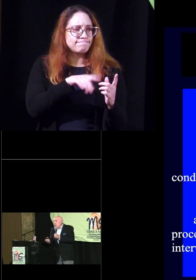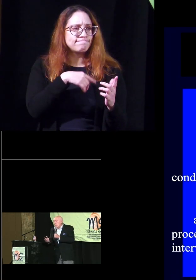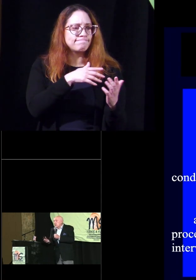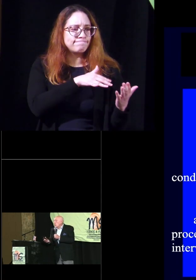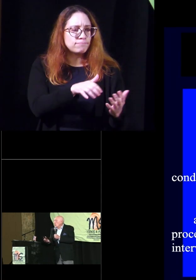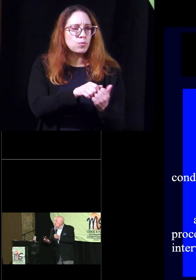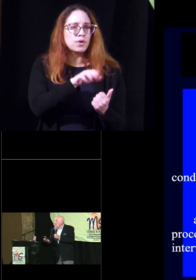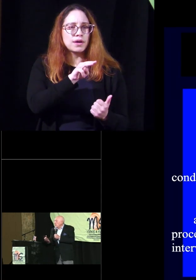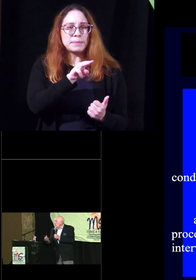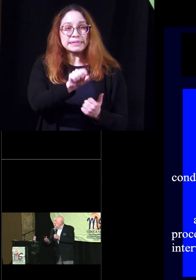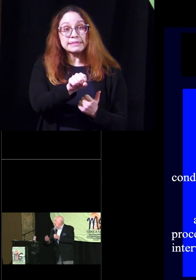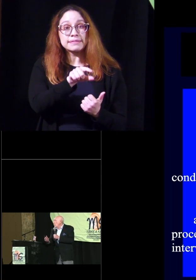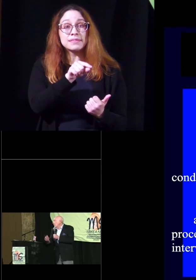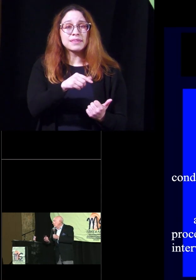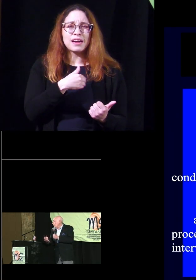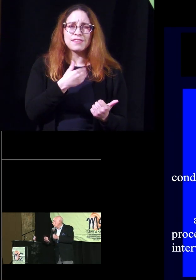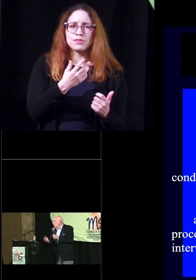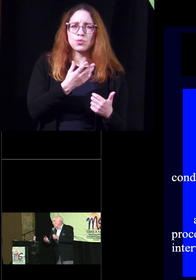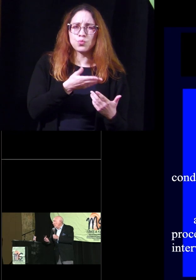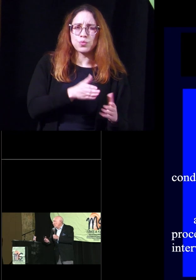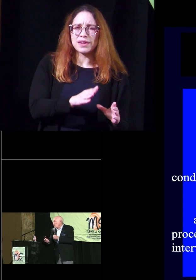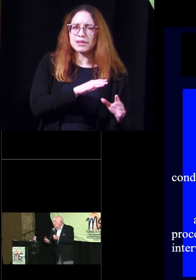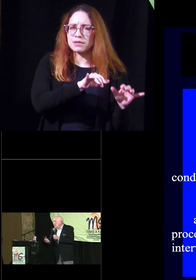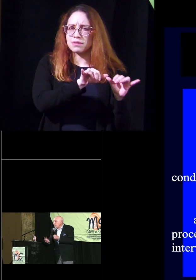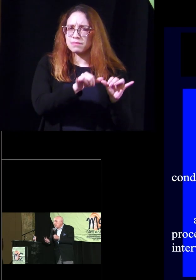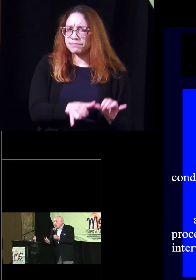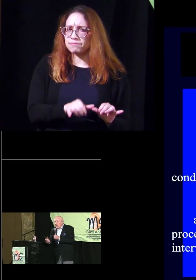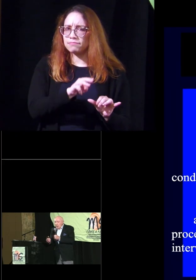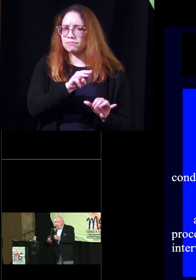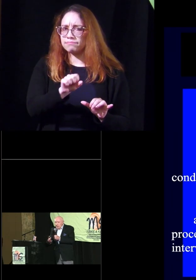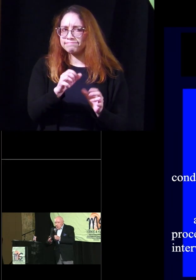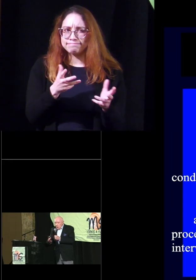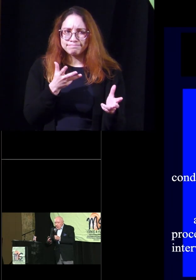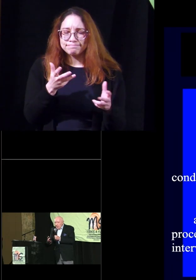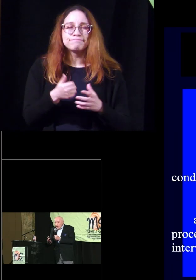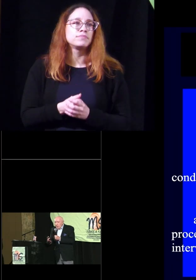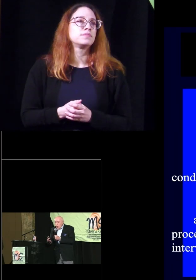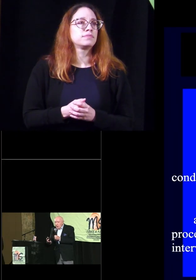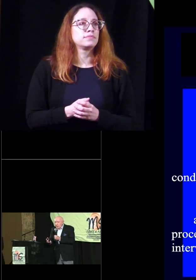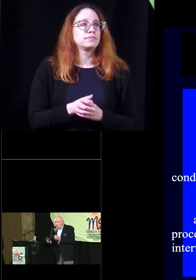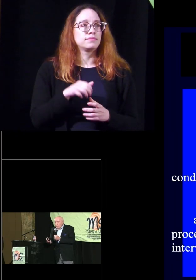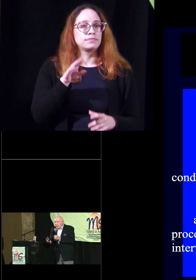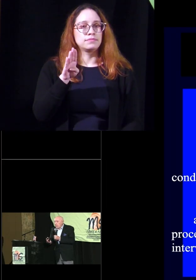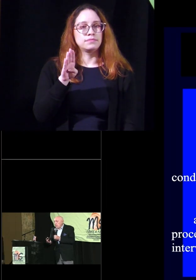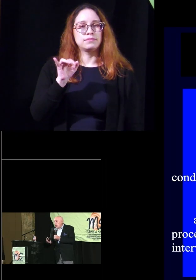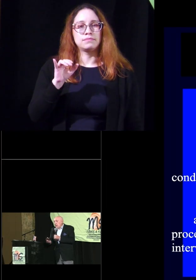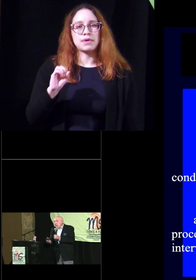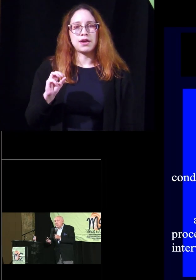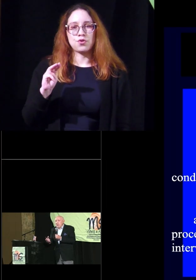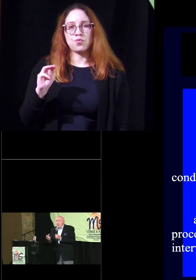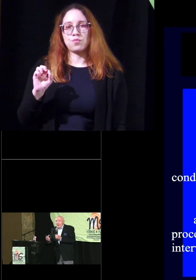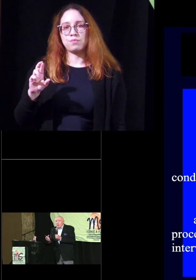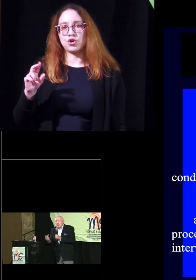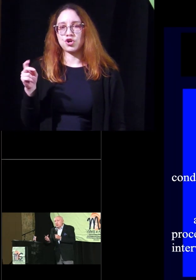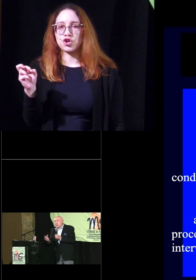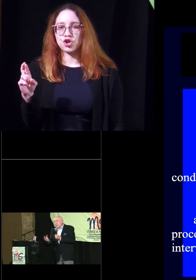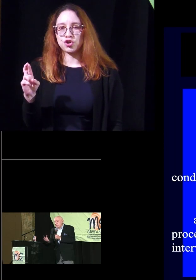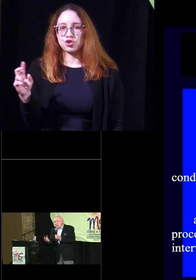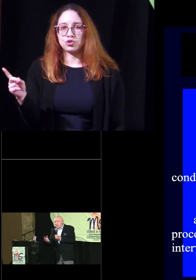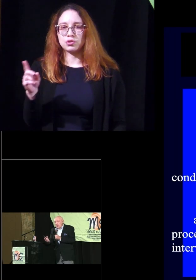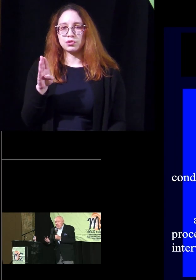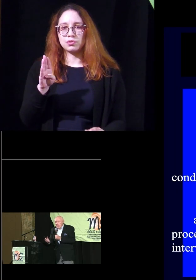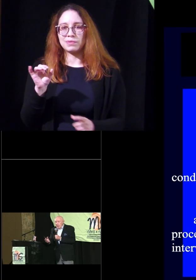MS, as to do we have some way we can measure MS? And that's called a biomarker. And this is a